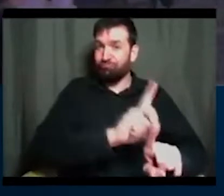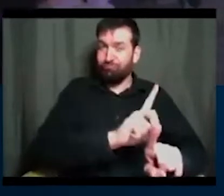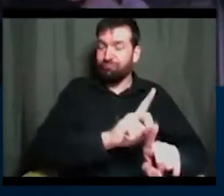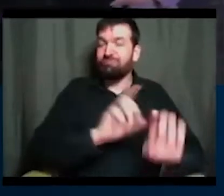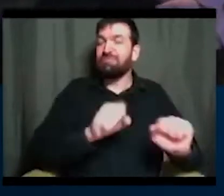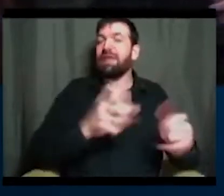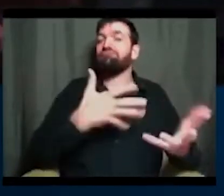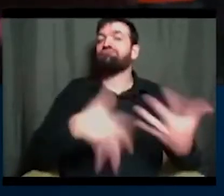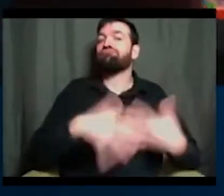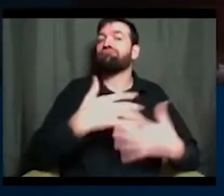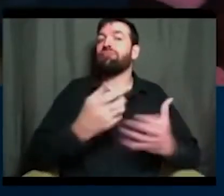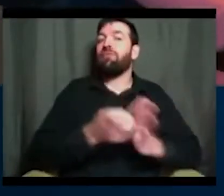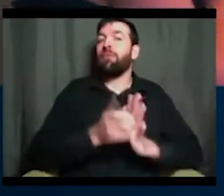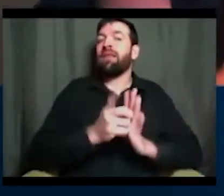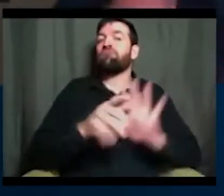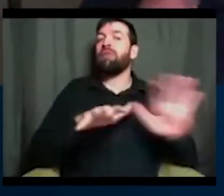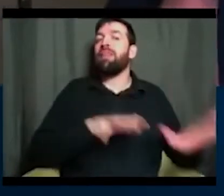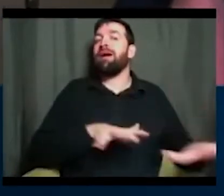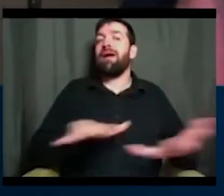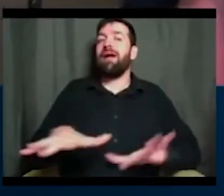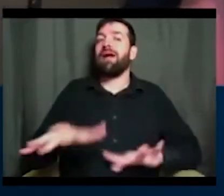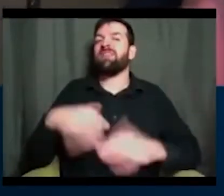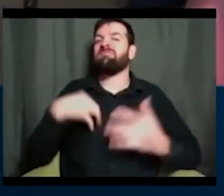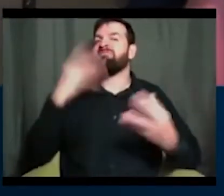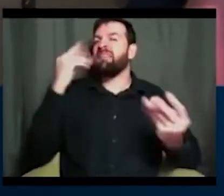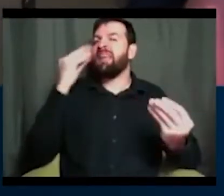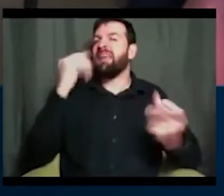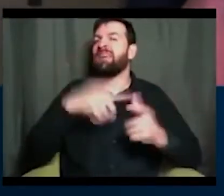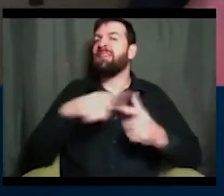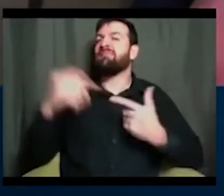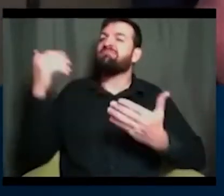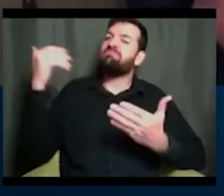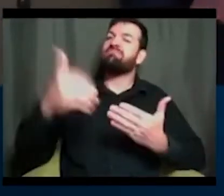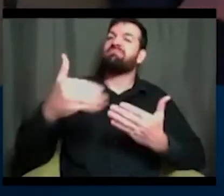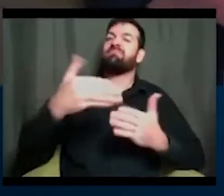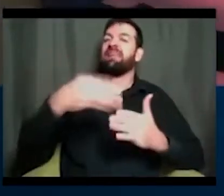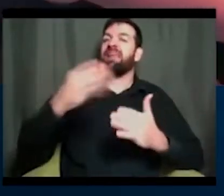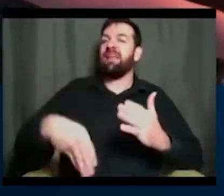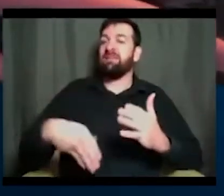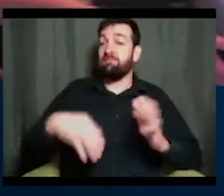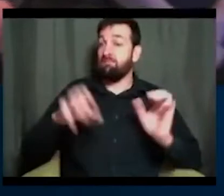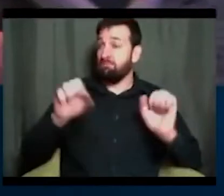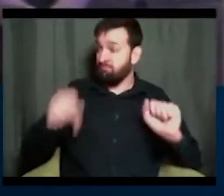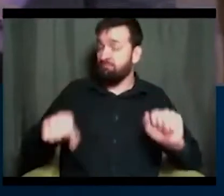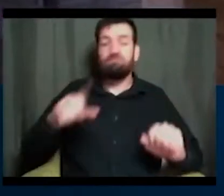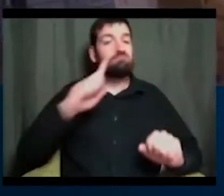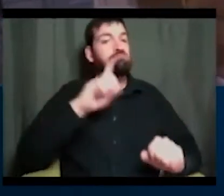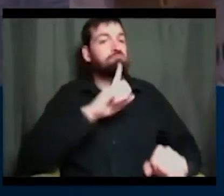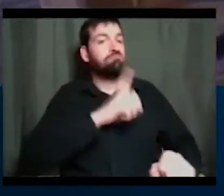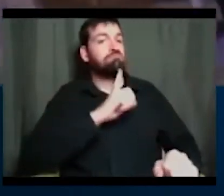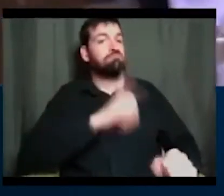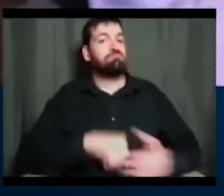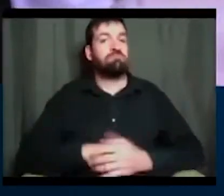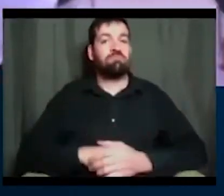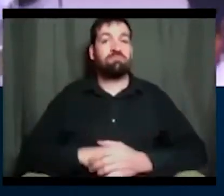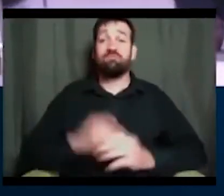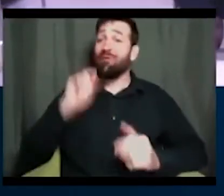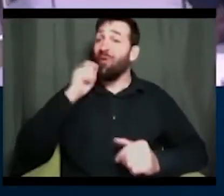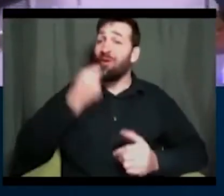bit, relax, and then we'll think about it and do it towards the end of the show. Does that sound good? Yeah. Okay. Let's go. Cool. Over here.